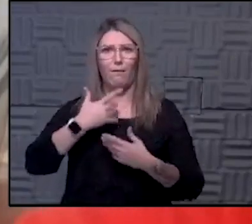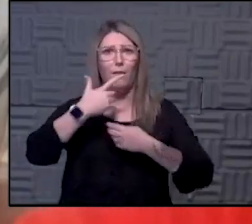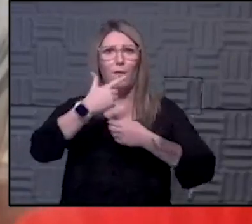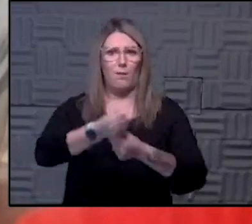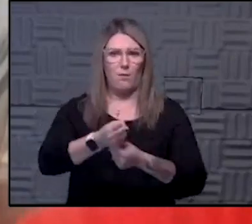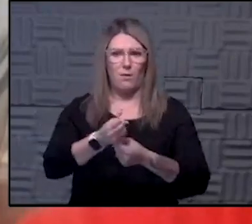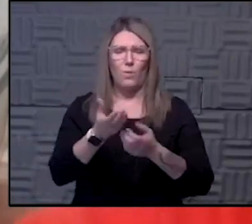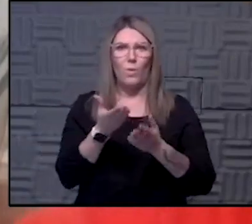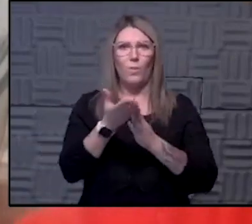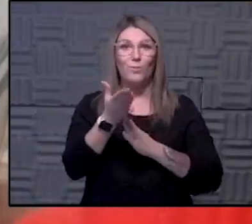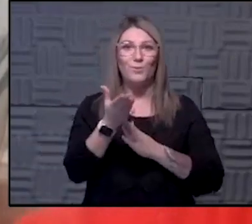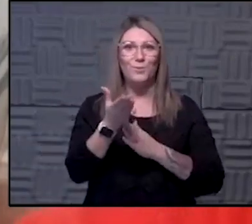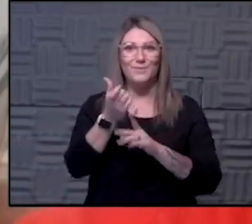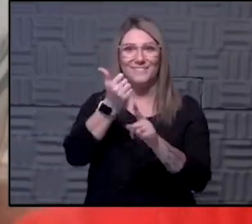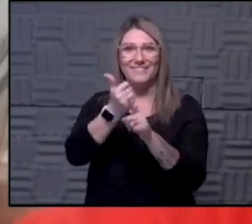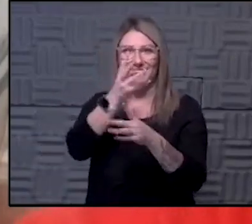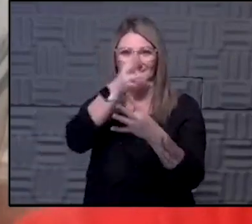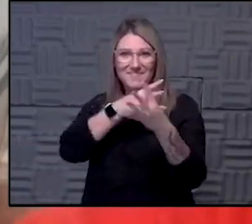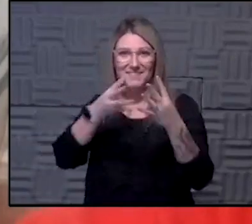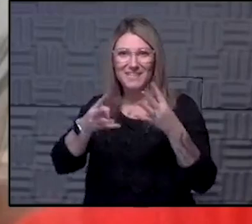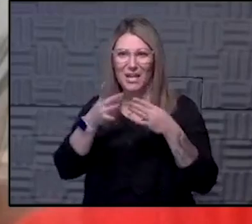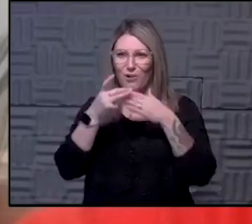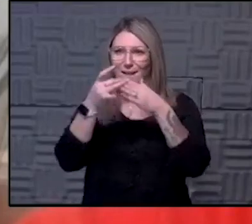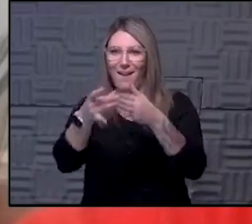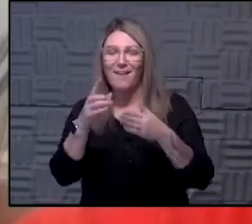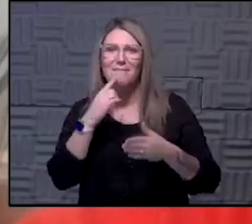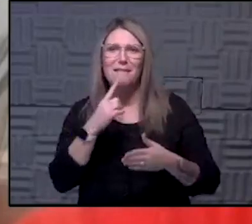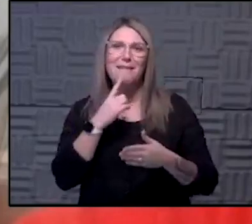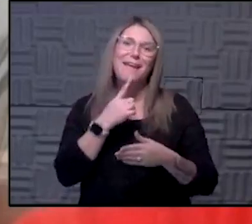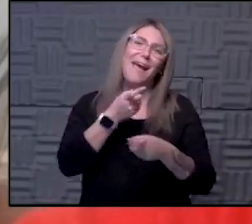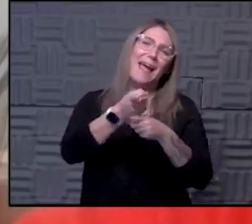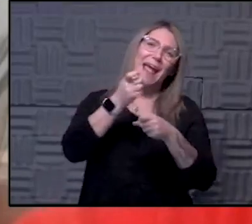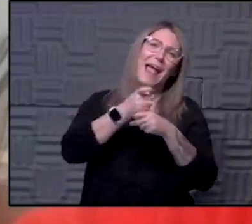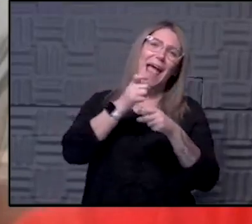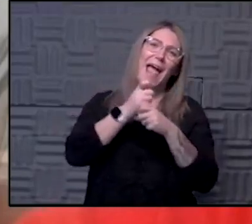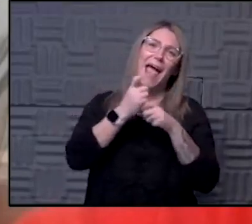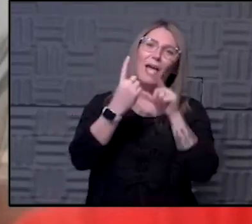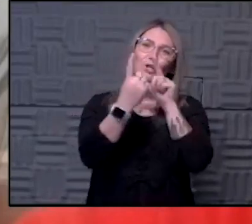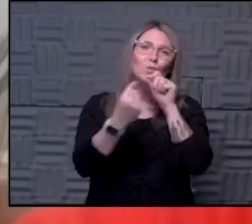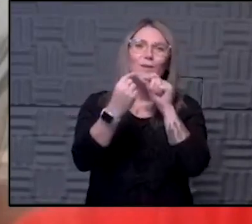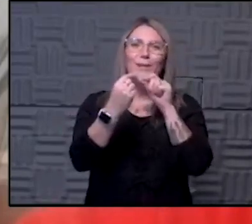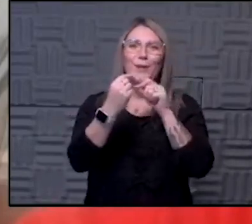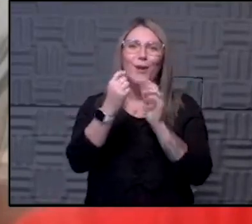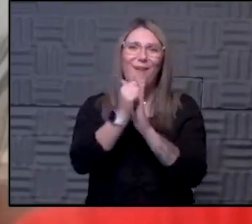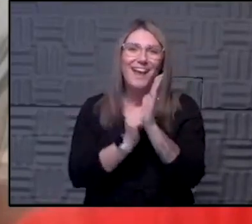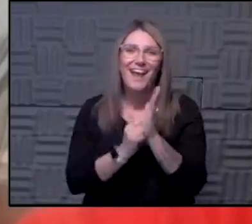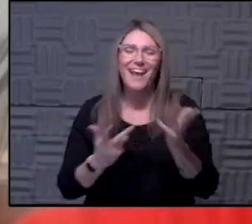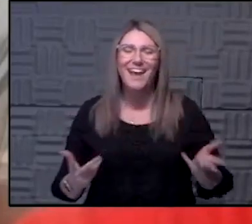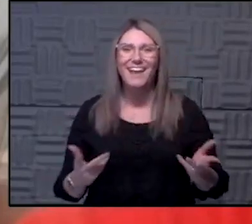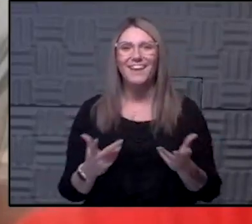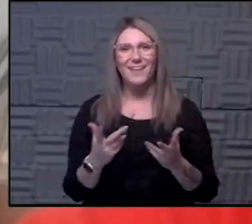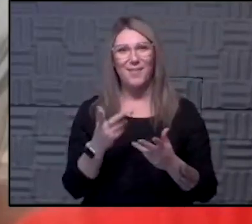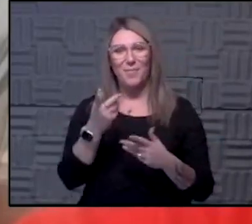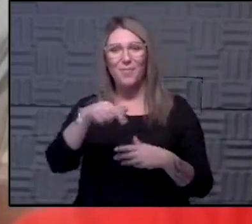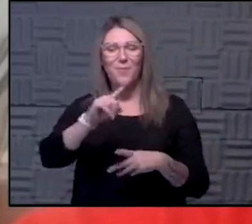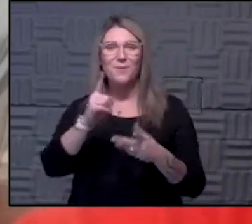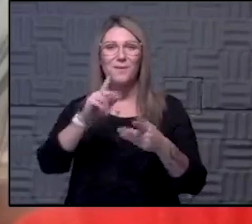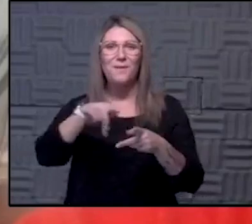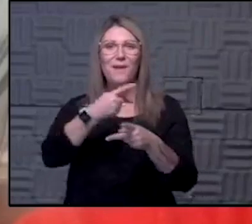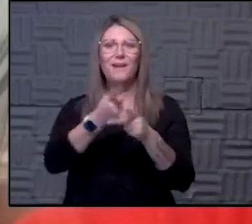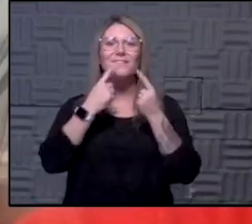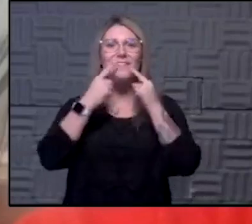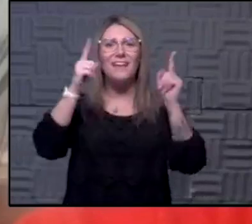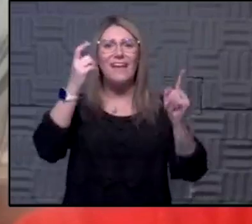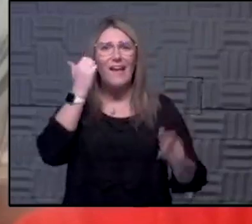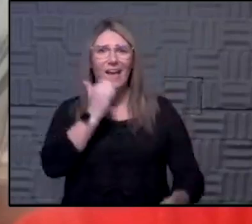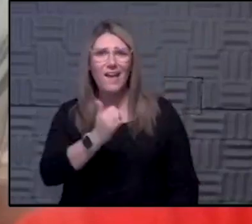through self-scheduling that he joked about getting a Twitter account. And so we're having those successes every day. We've